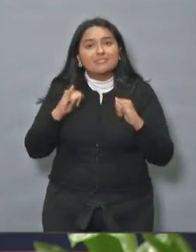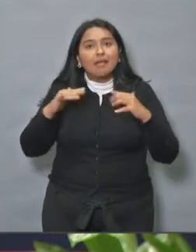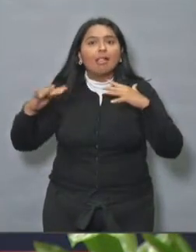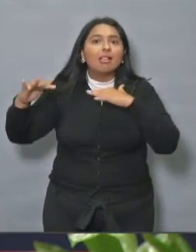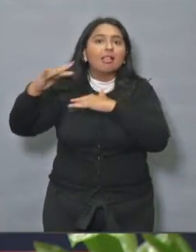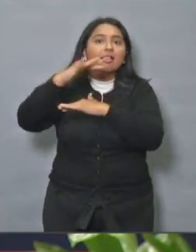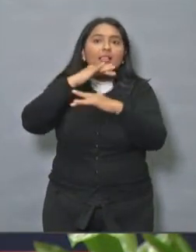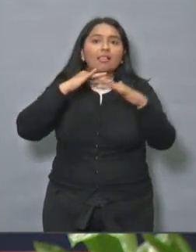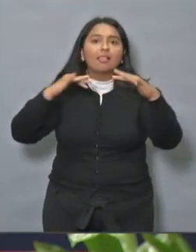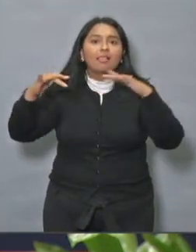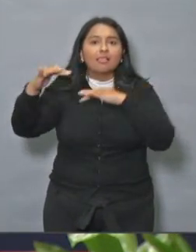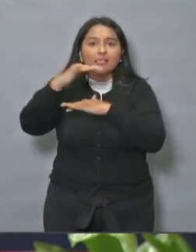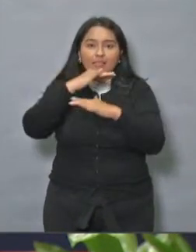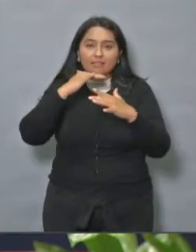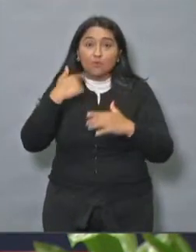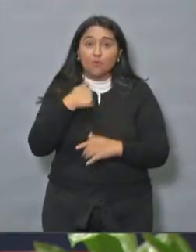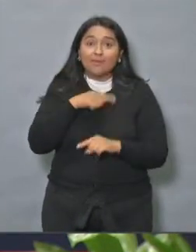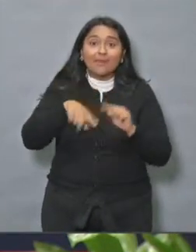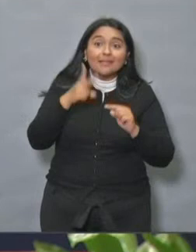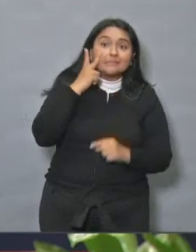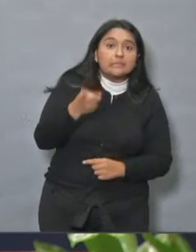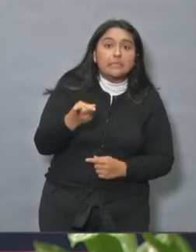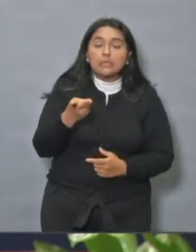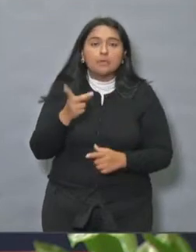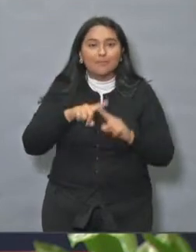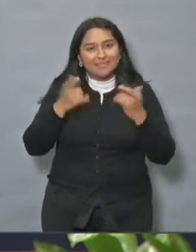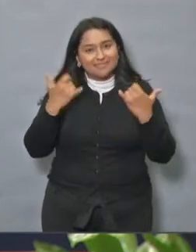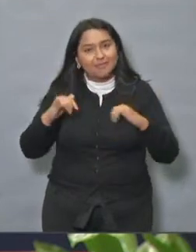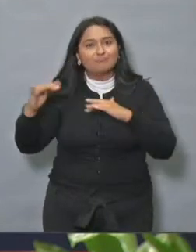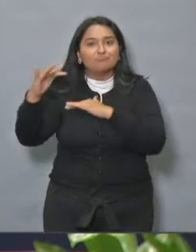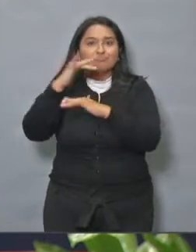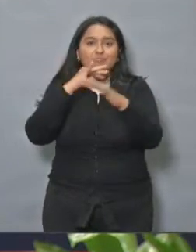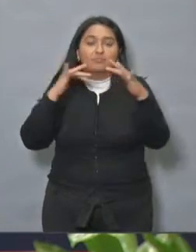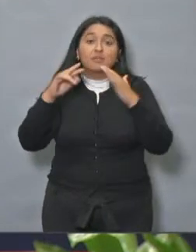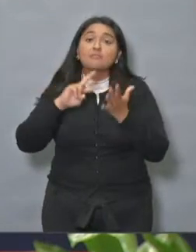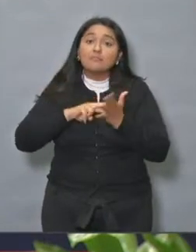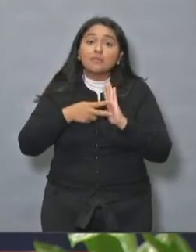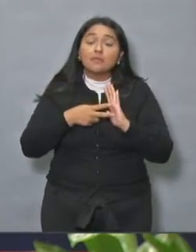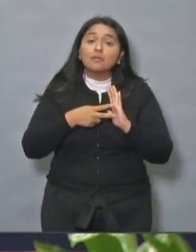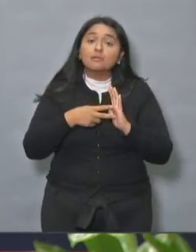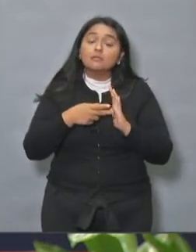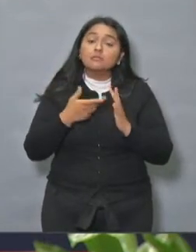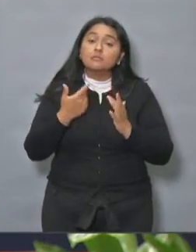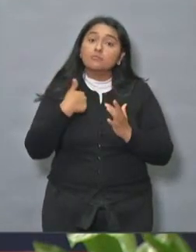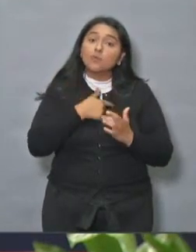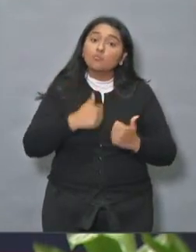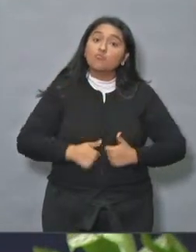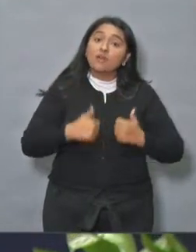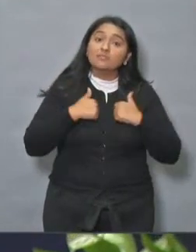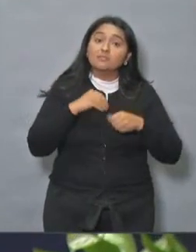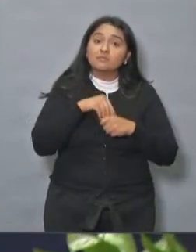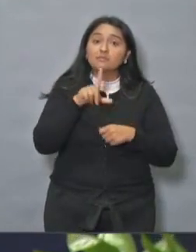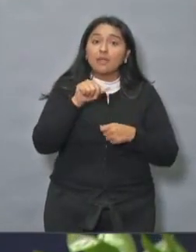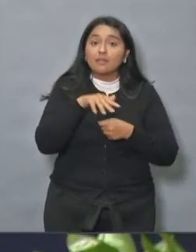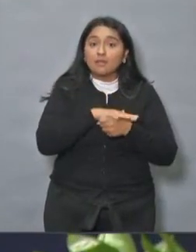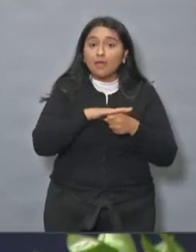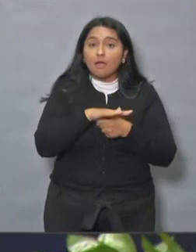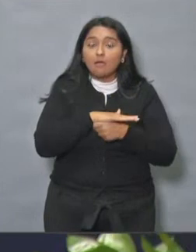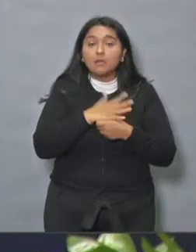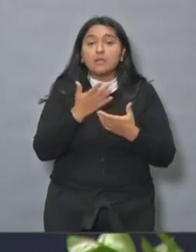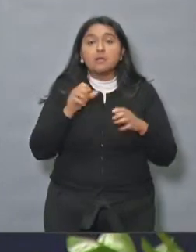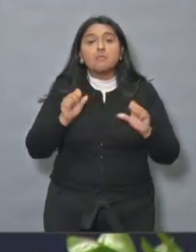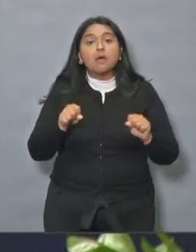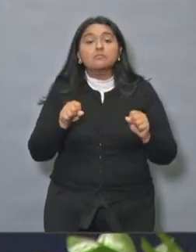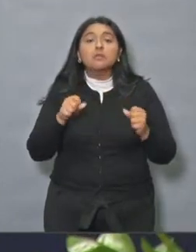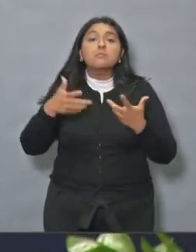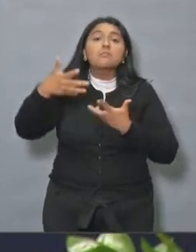or observe its presence. What this means is that Angelenos, over the course of a typical day, are likely going to interact with a